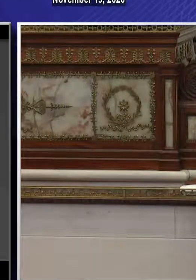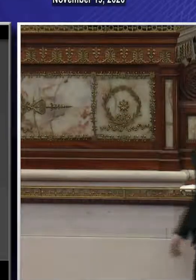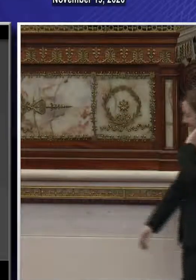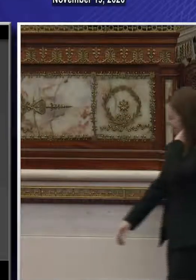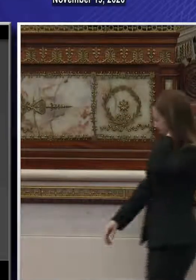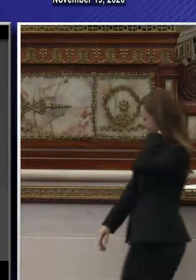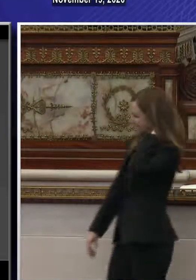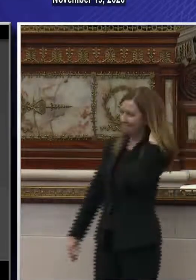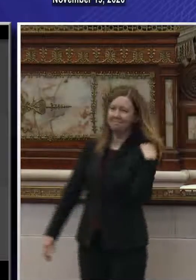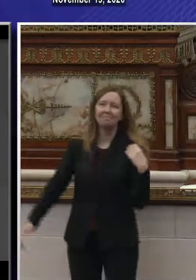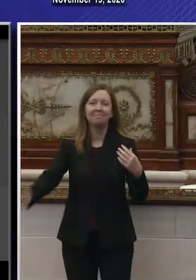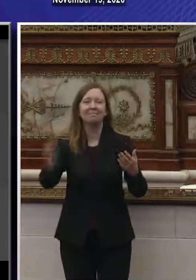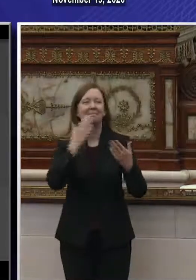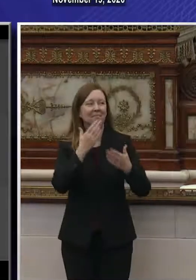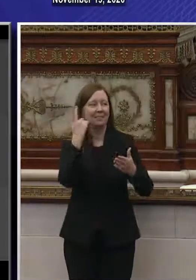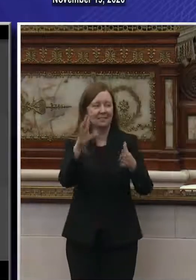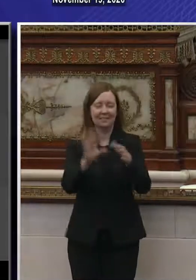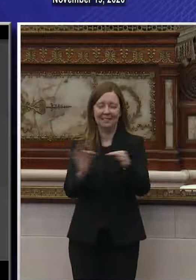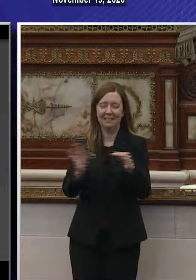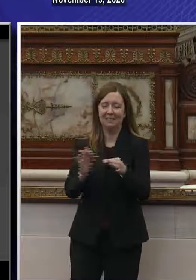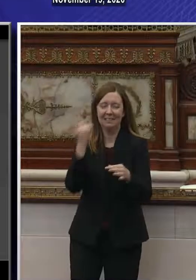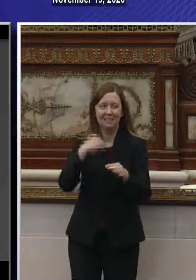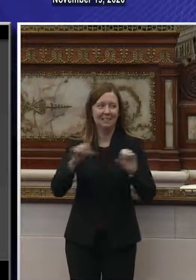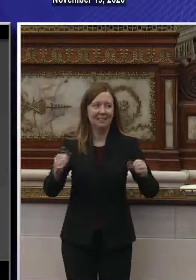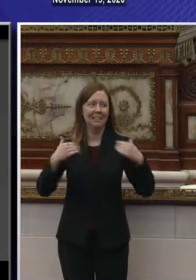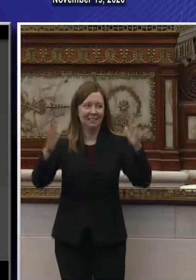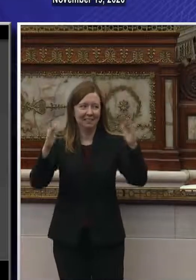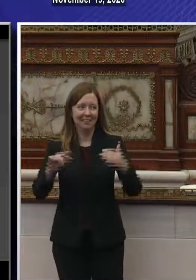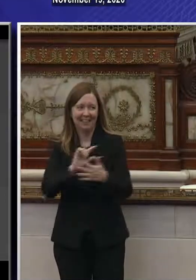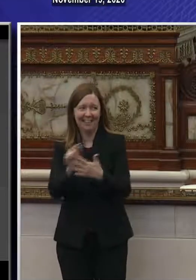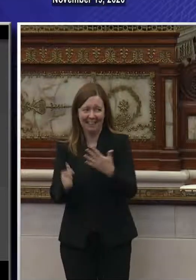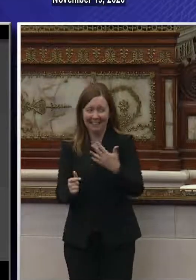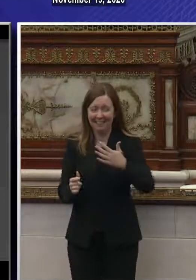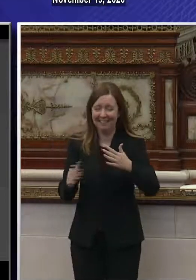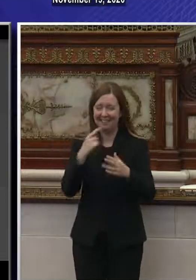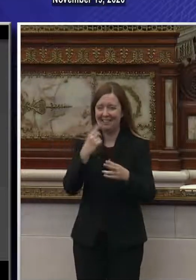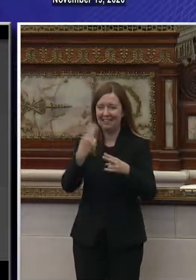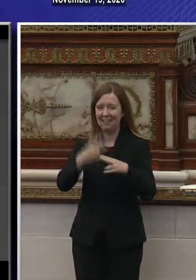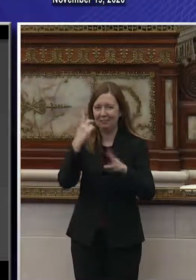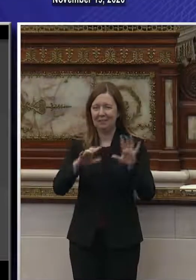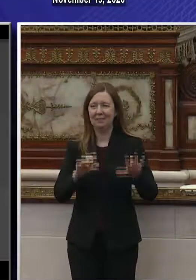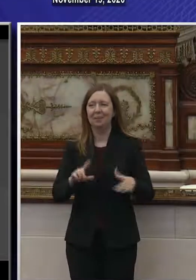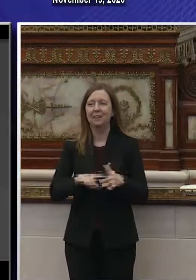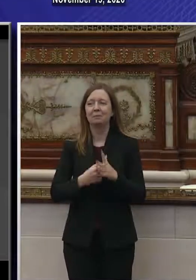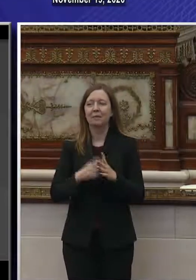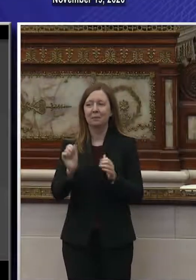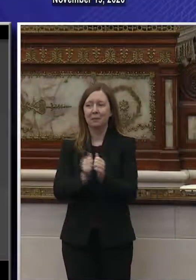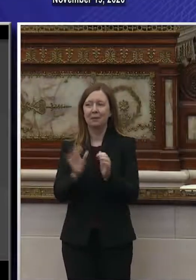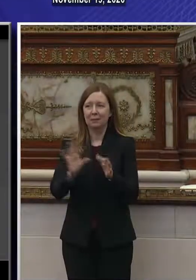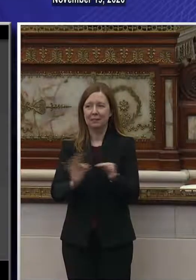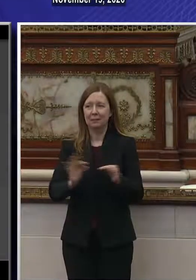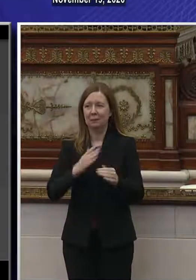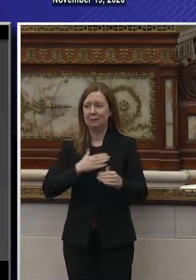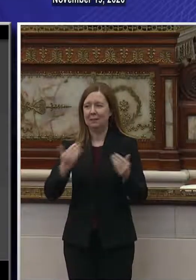Thank you for your testimony. If we could have our next panelist state your name for the record and begin with your